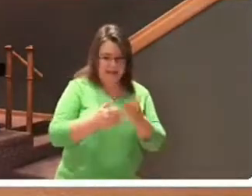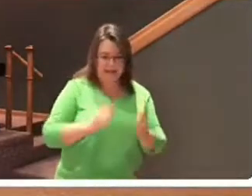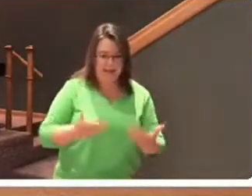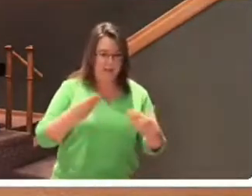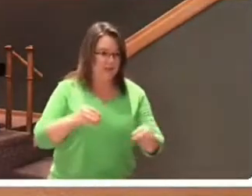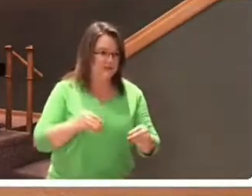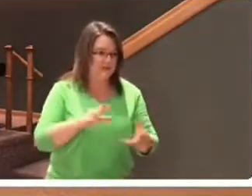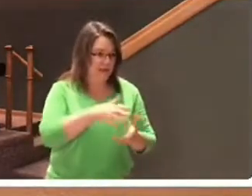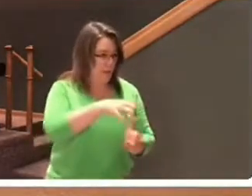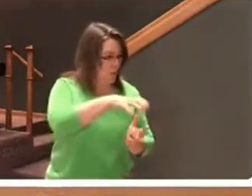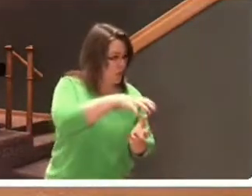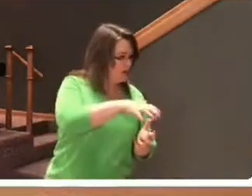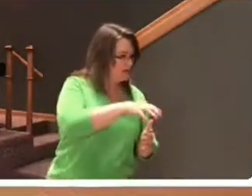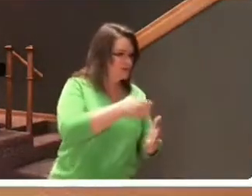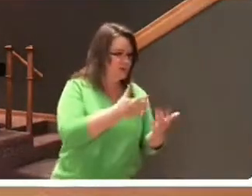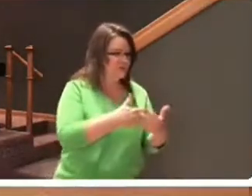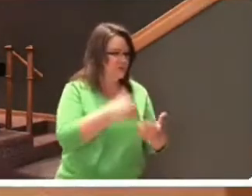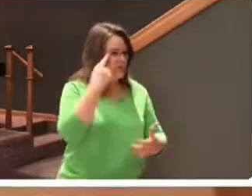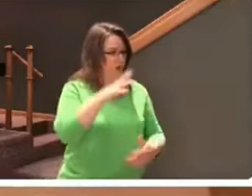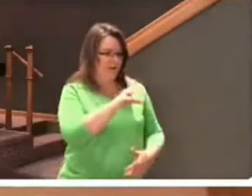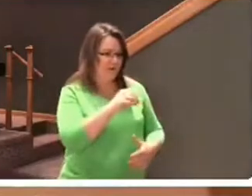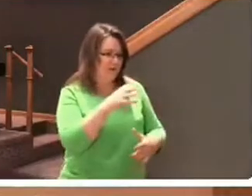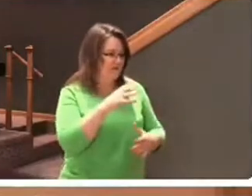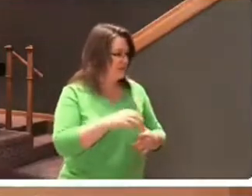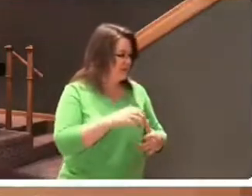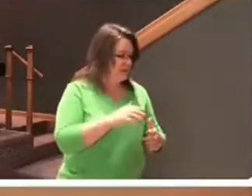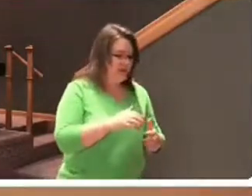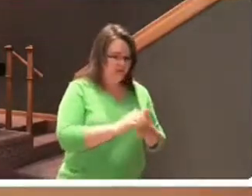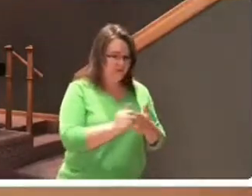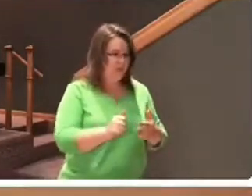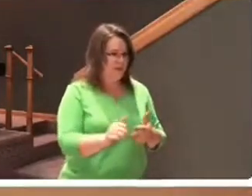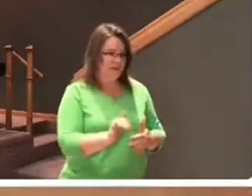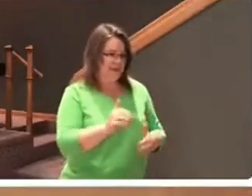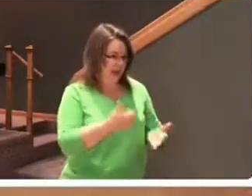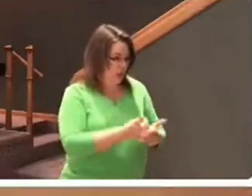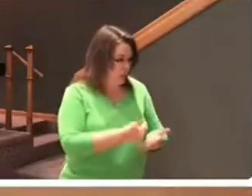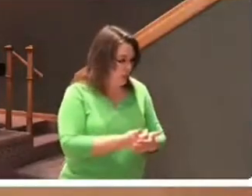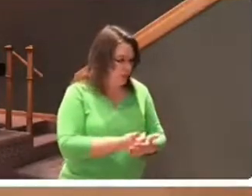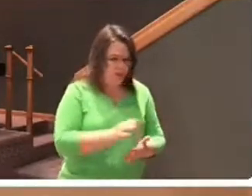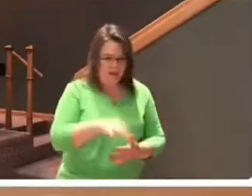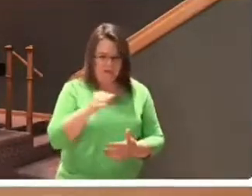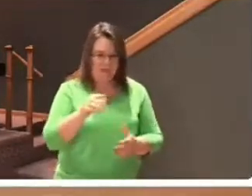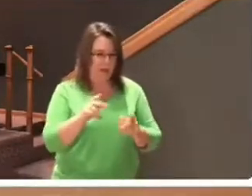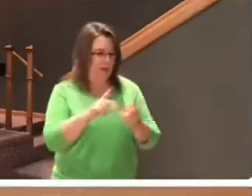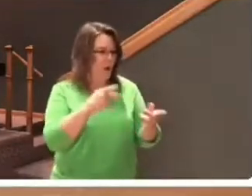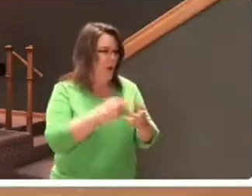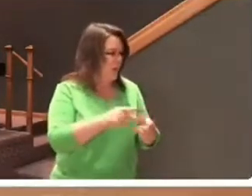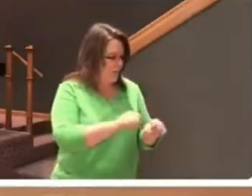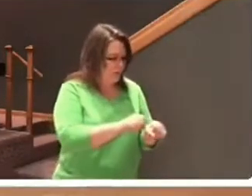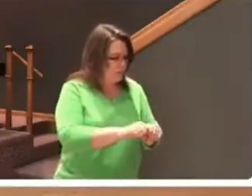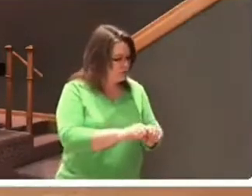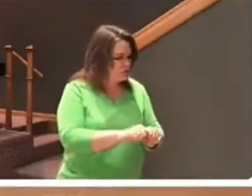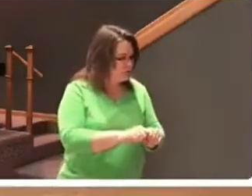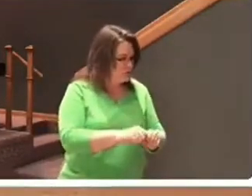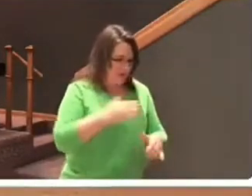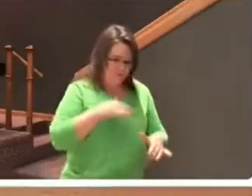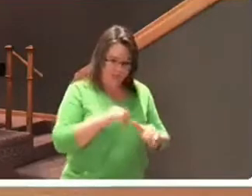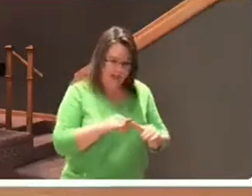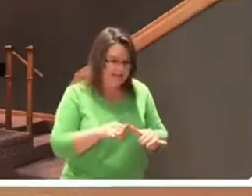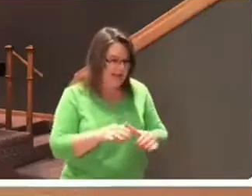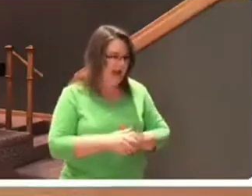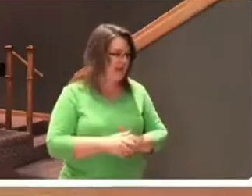was selling a washing machine for $50. It was like new. And I found the perfect pair of shoes on clearance in my size.